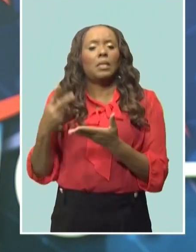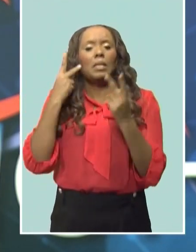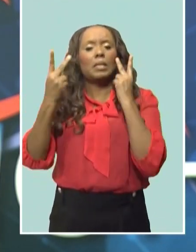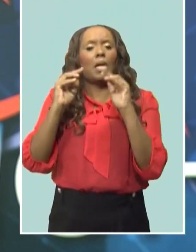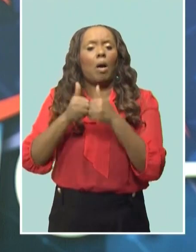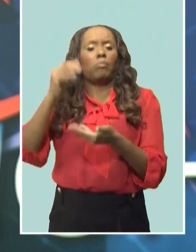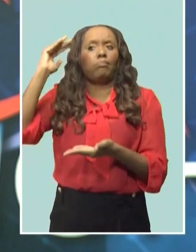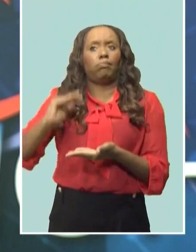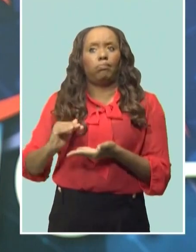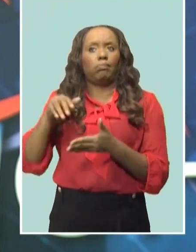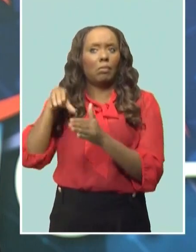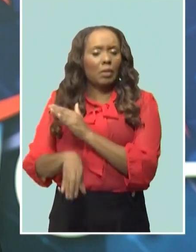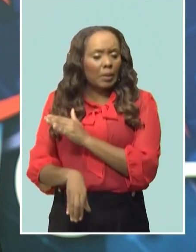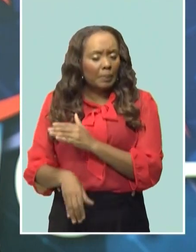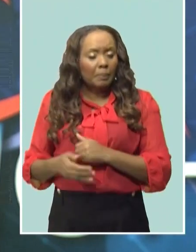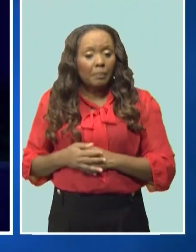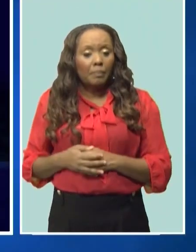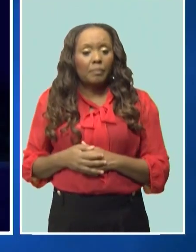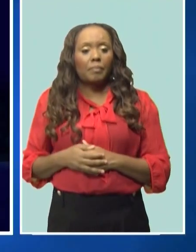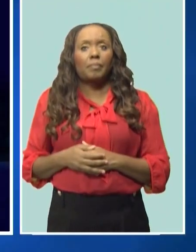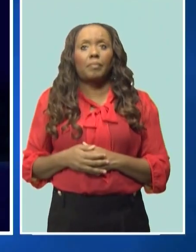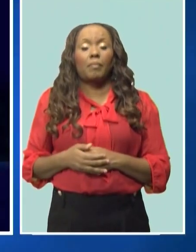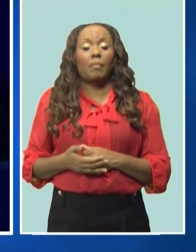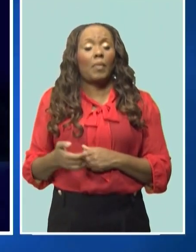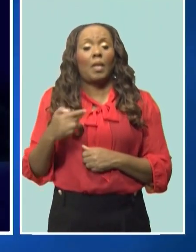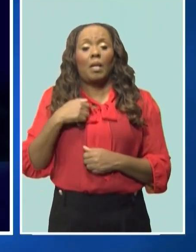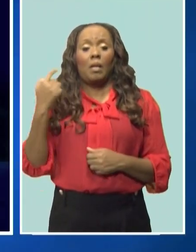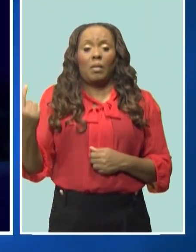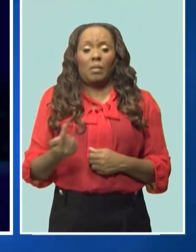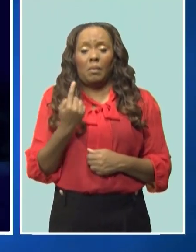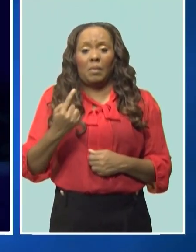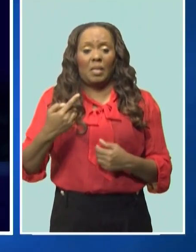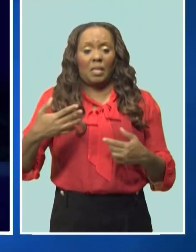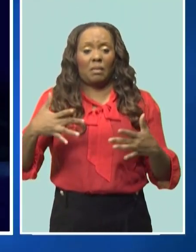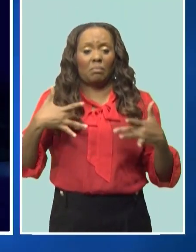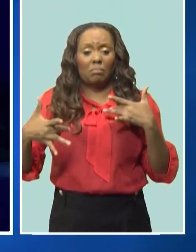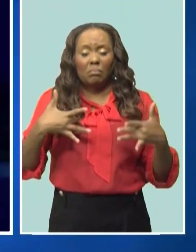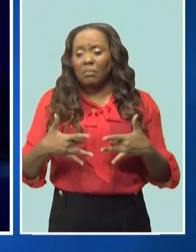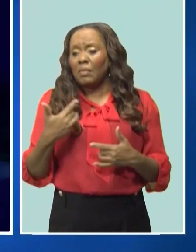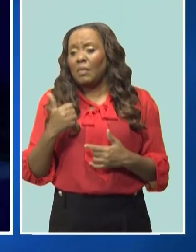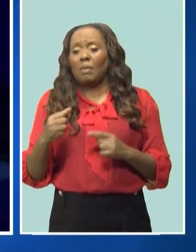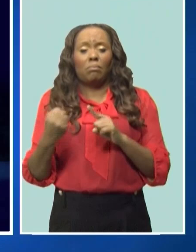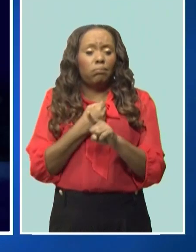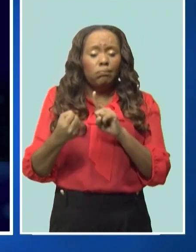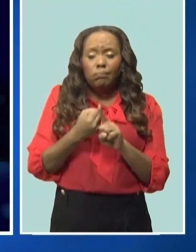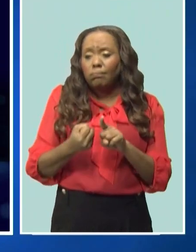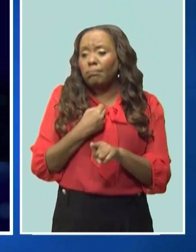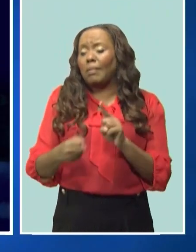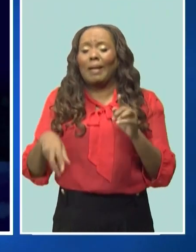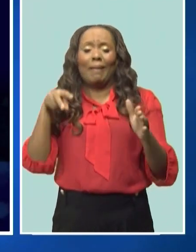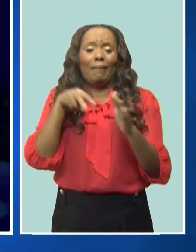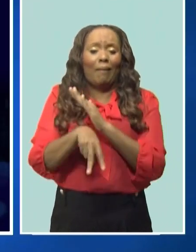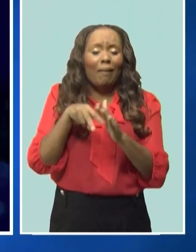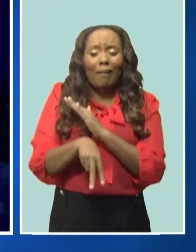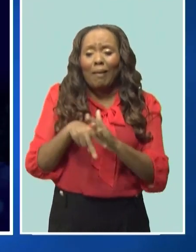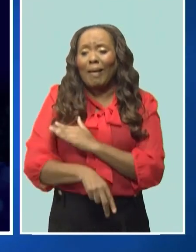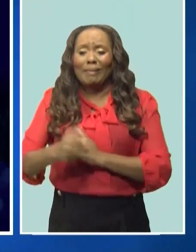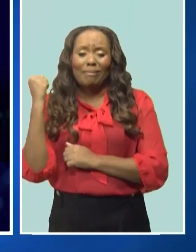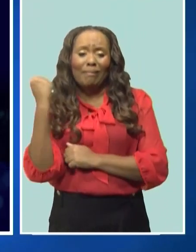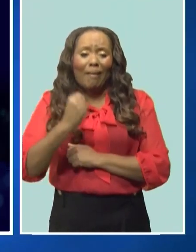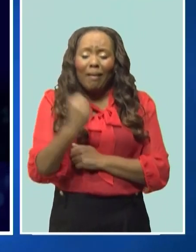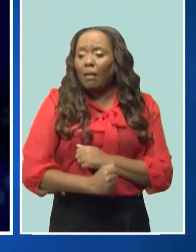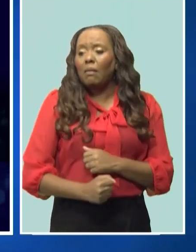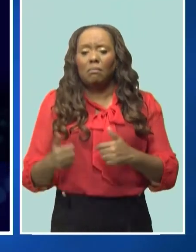time. I'm always concerned any even violent fights, stabbings, anything like that will have